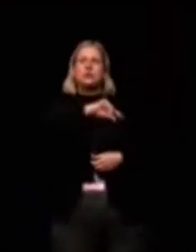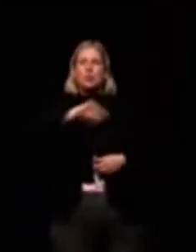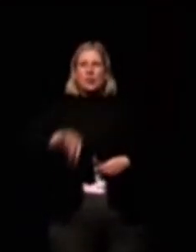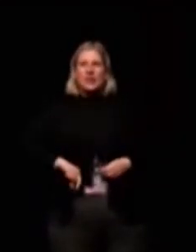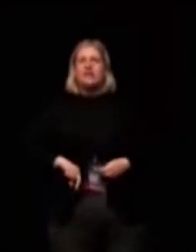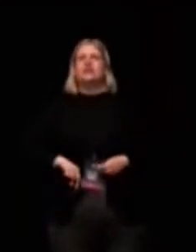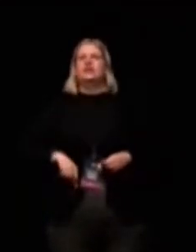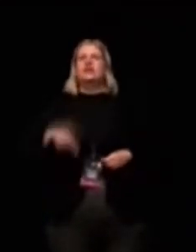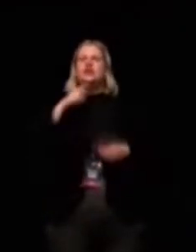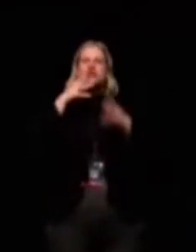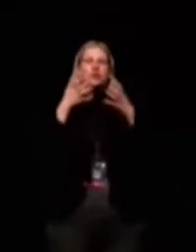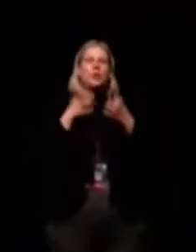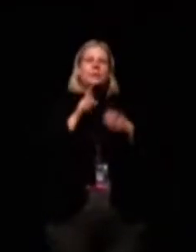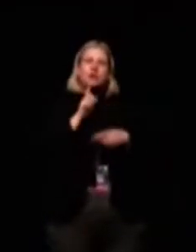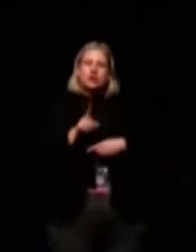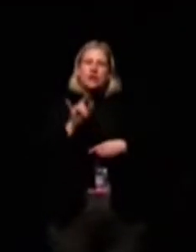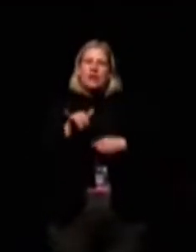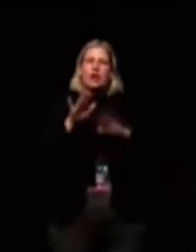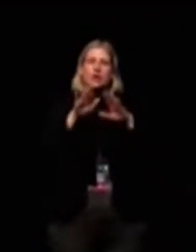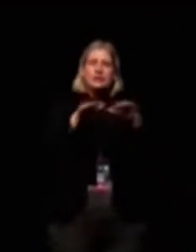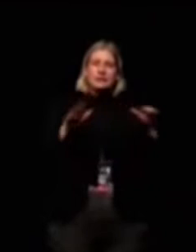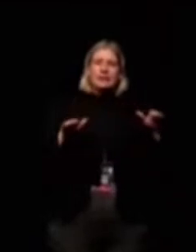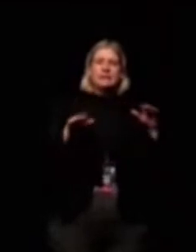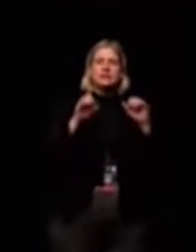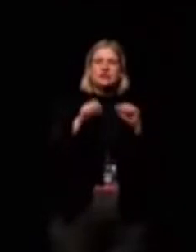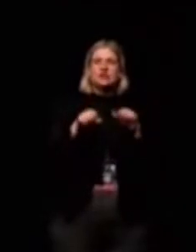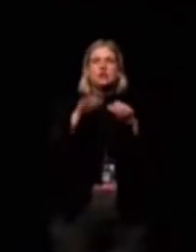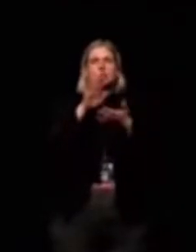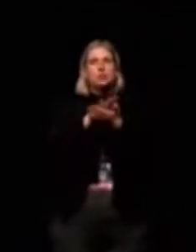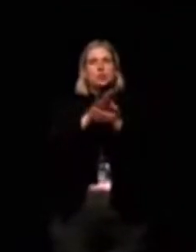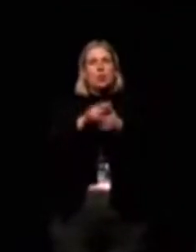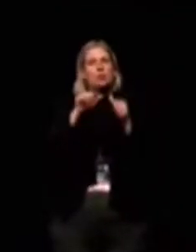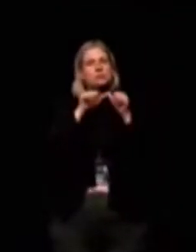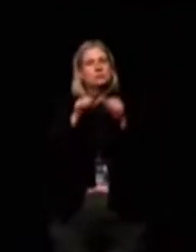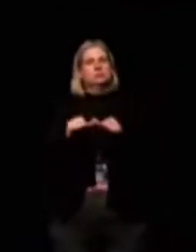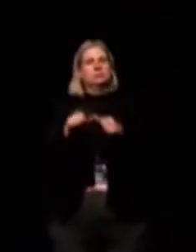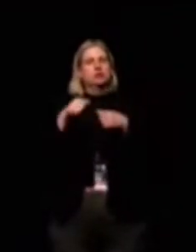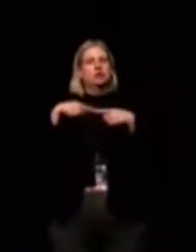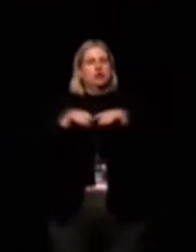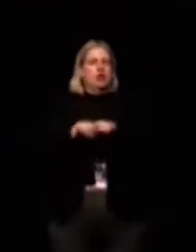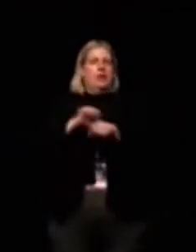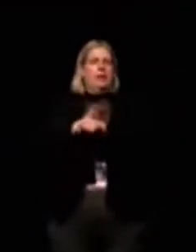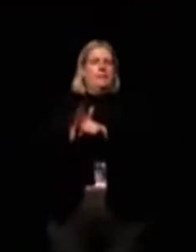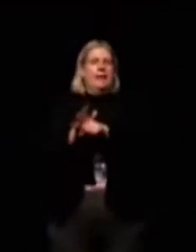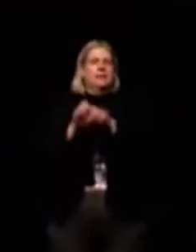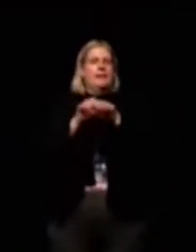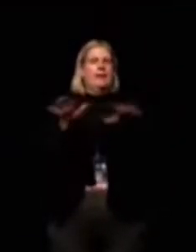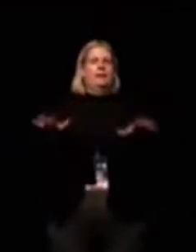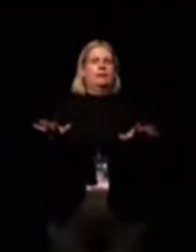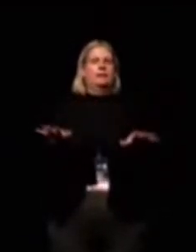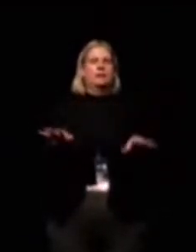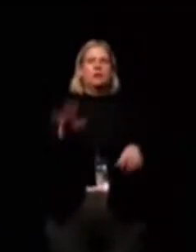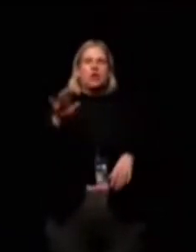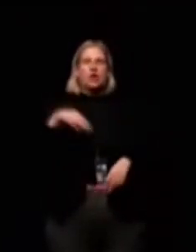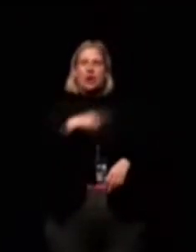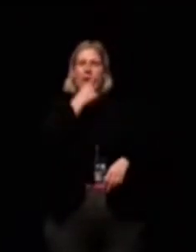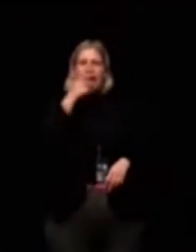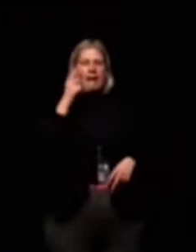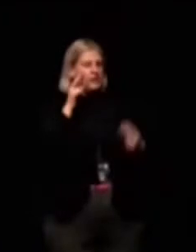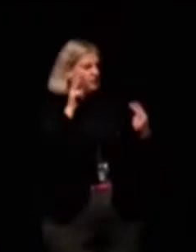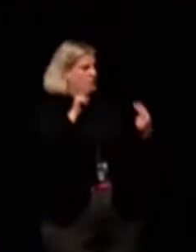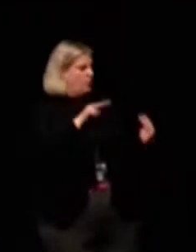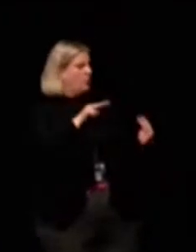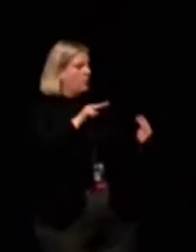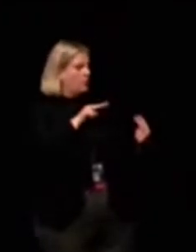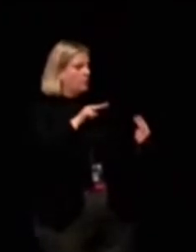pandemic preyed on a parent's very worst nightmare, something happening to their child. I saw it in the eyes of a small bakery